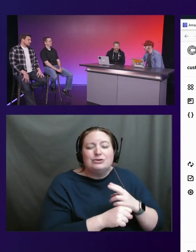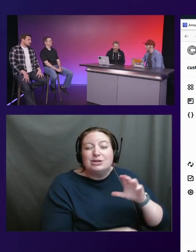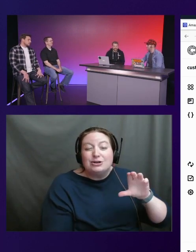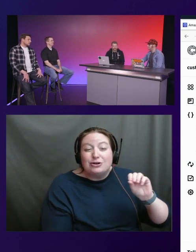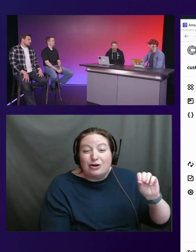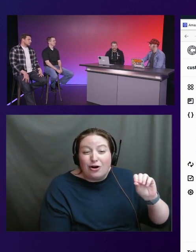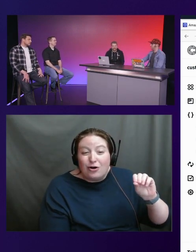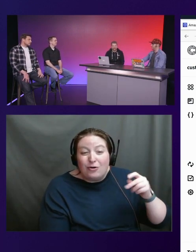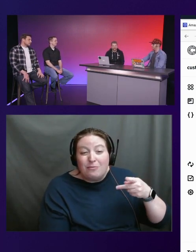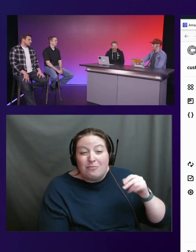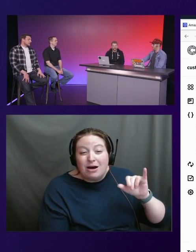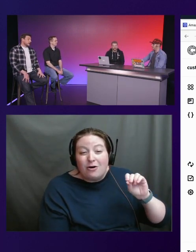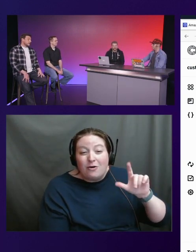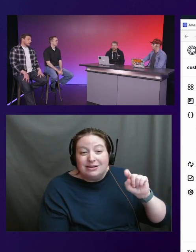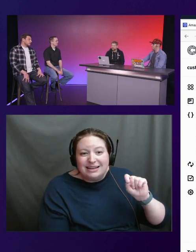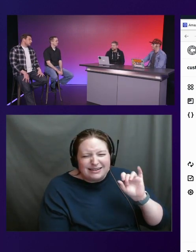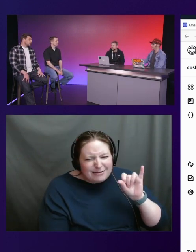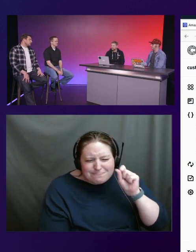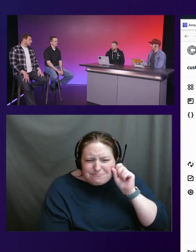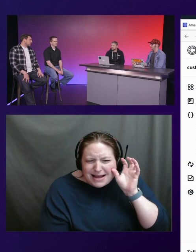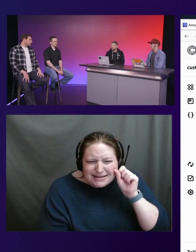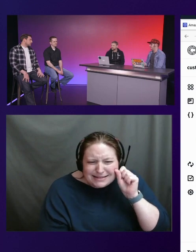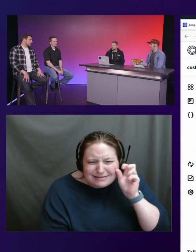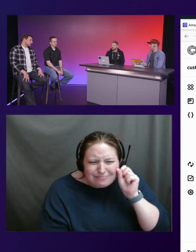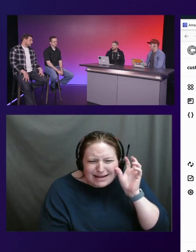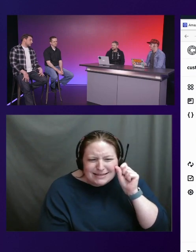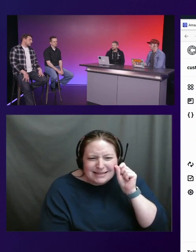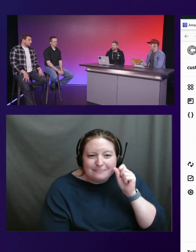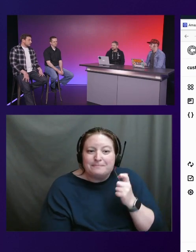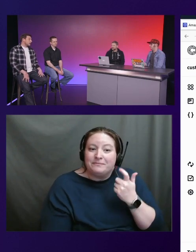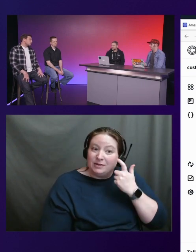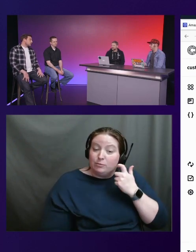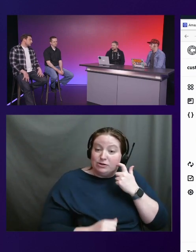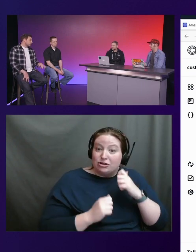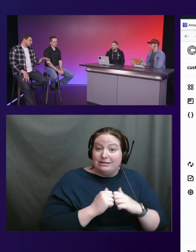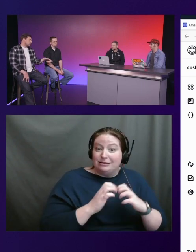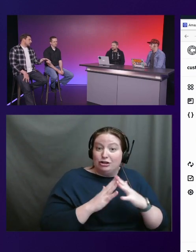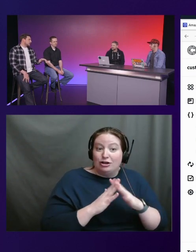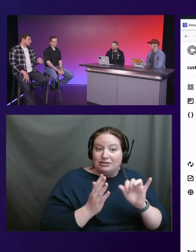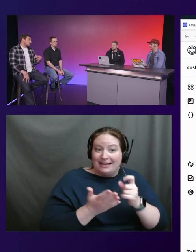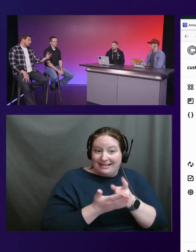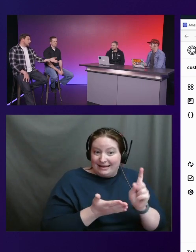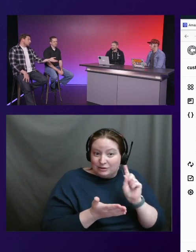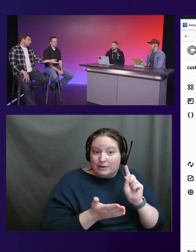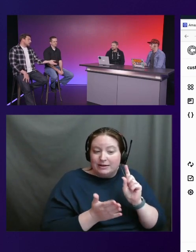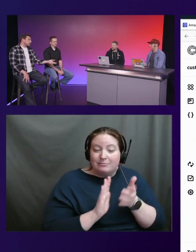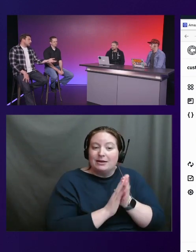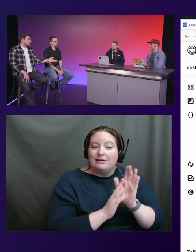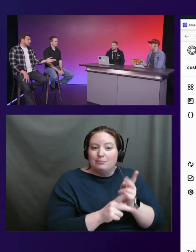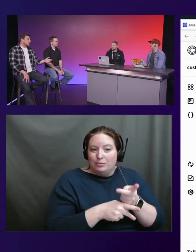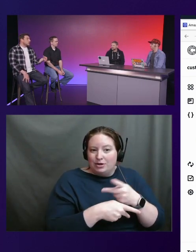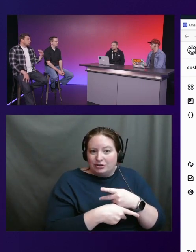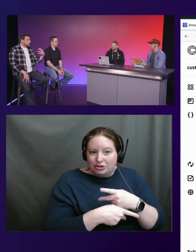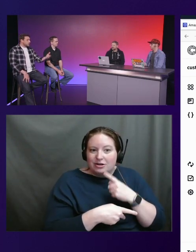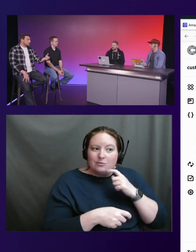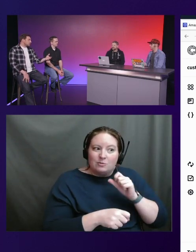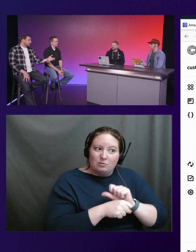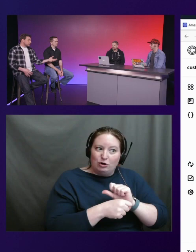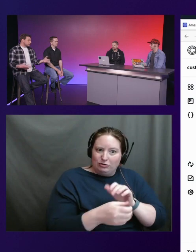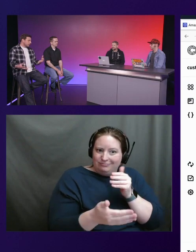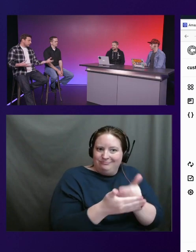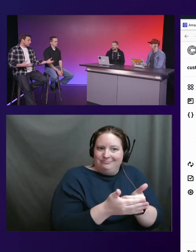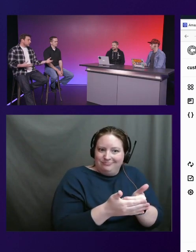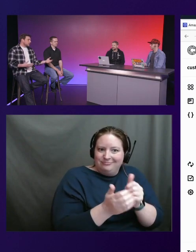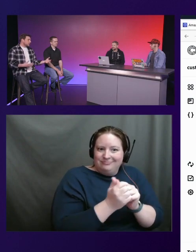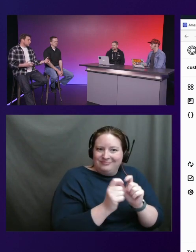such a great usage there. Yeah, it's awesome. And we just launched that this last week. We went to production, and we worked closely with that team. And where we see blueprints